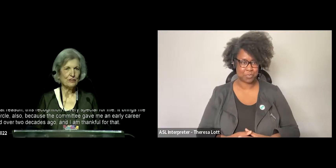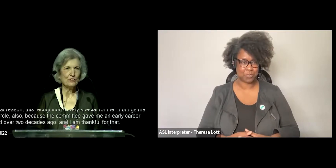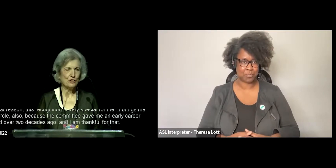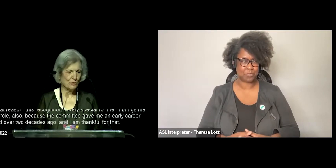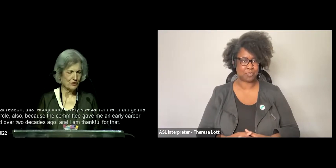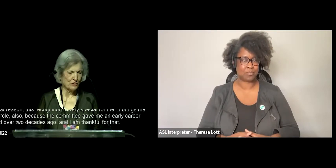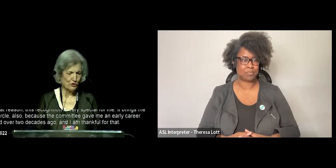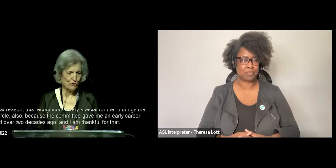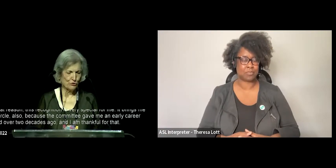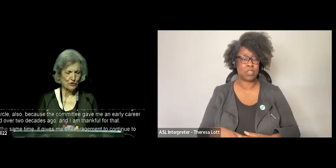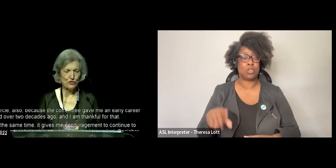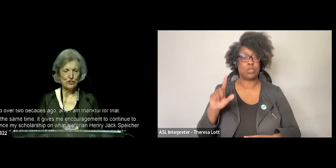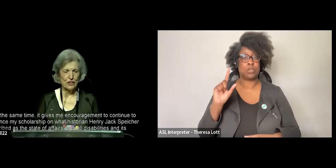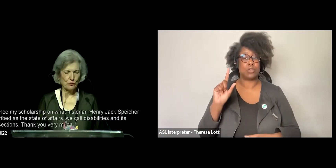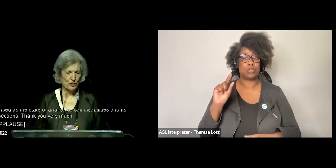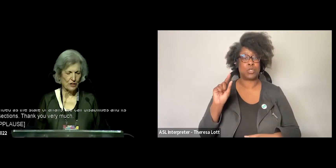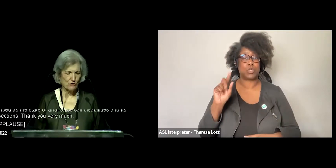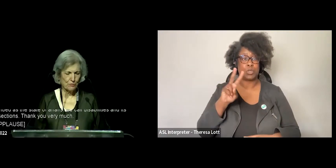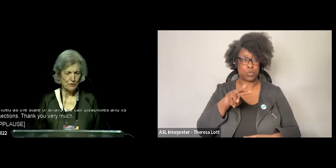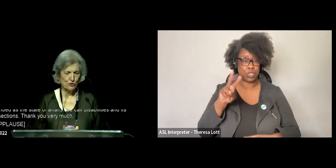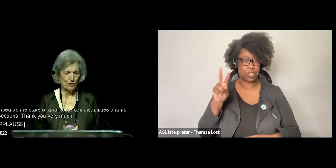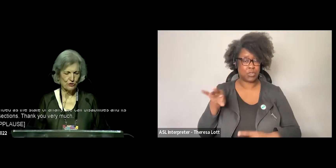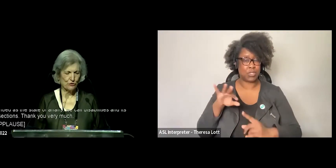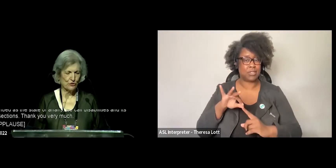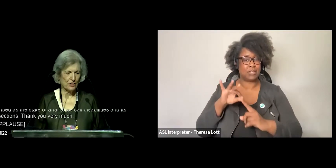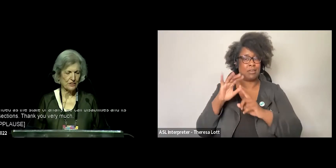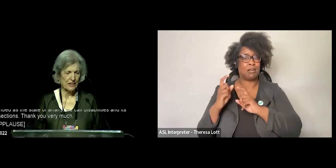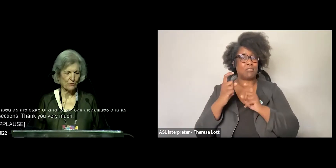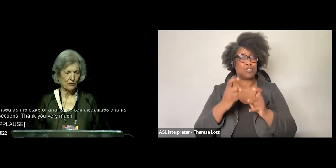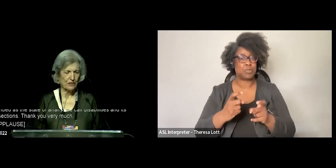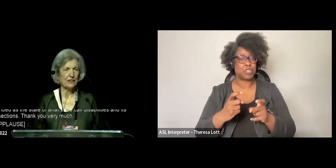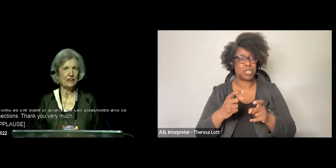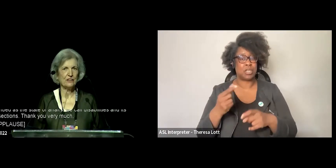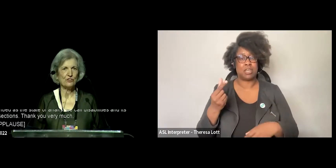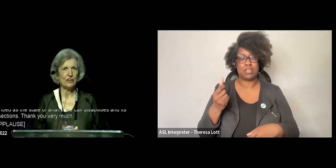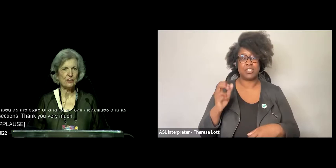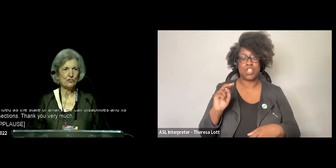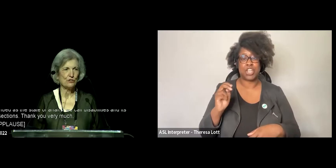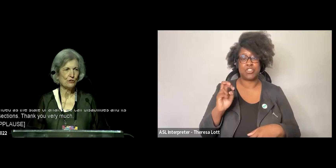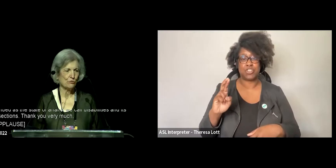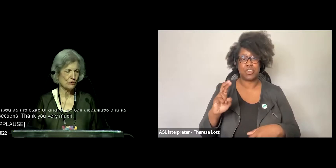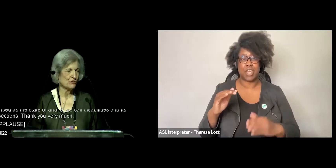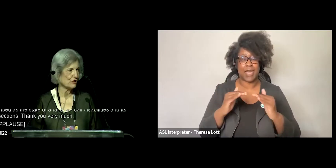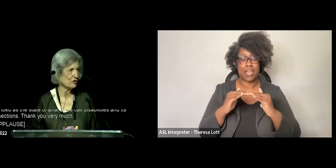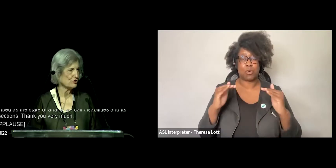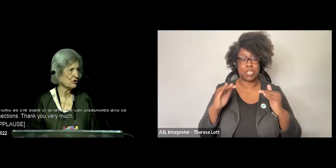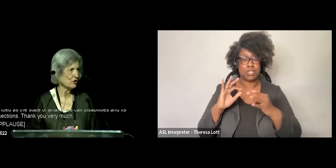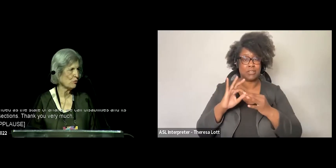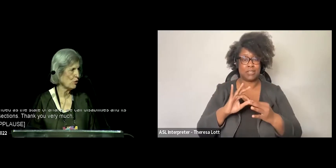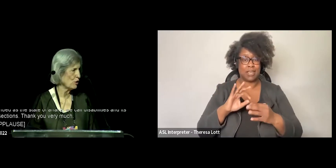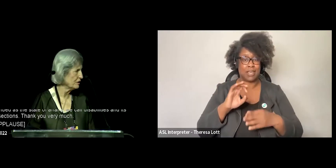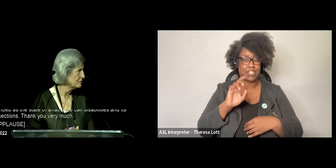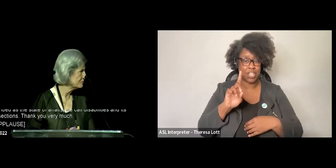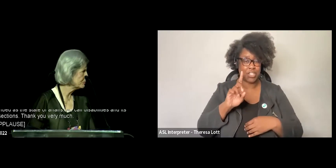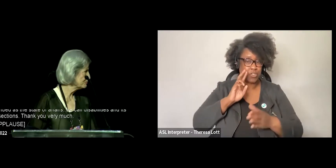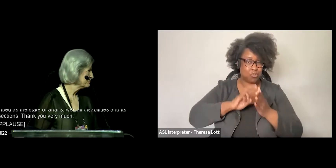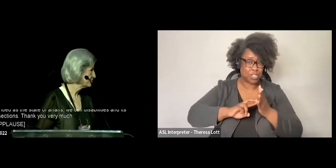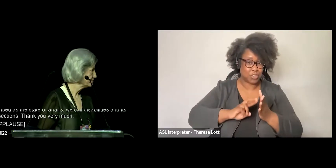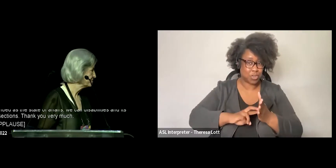The 2022 Distinguished Contribution to Gender Equity in Education Research